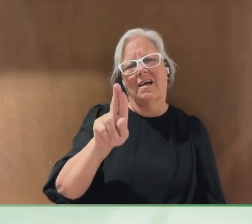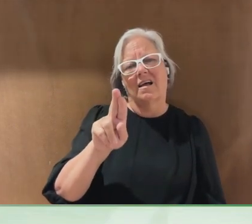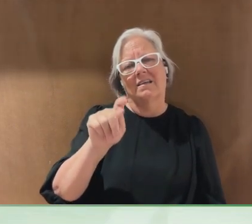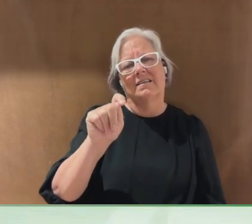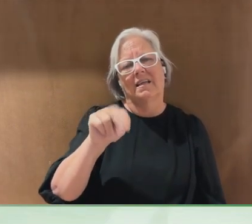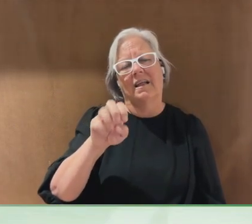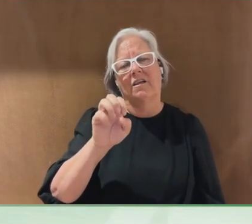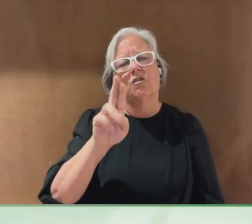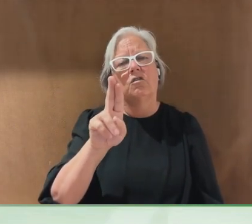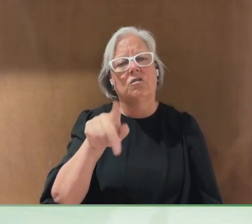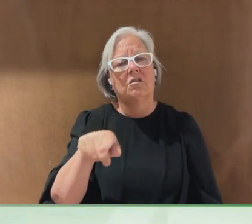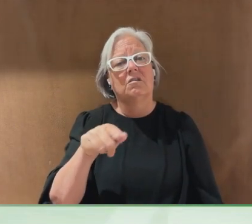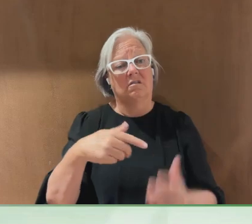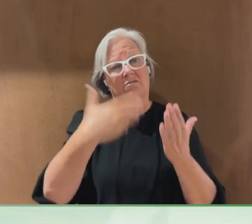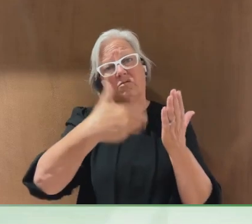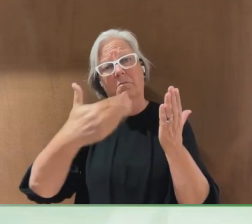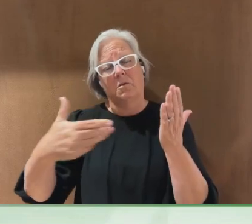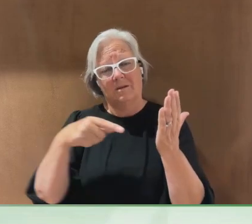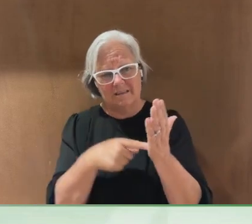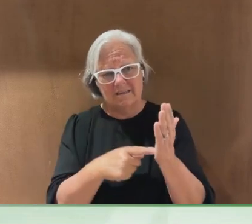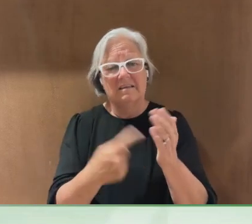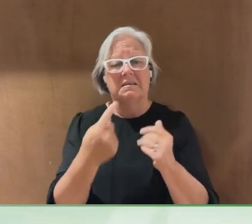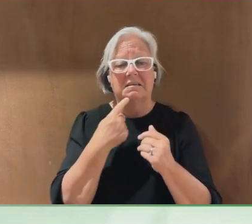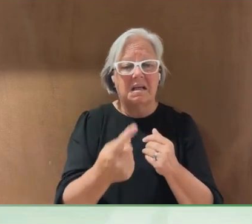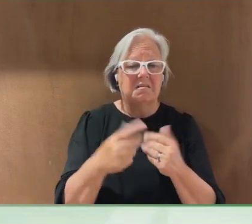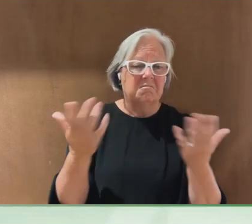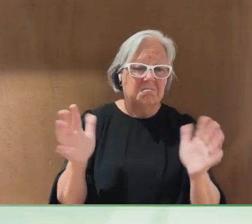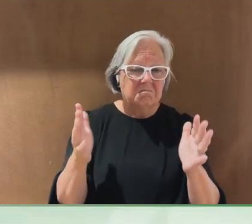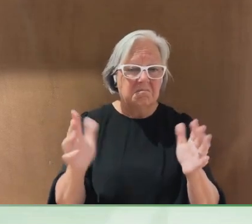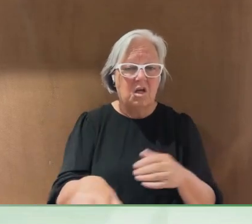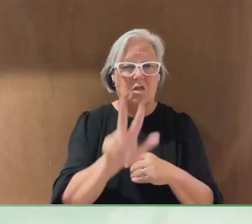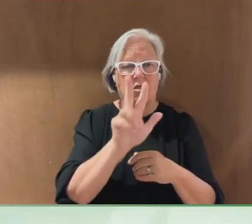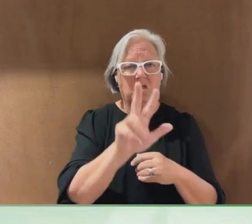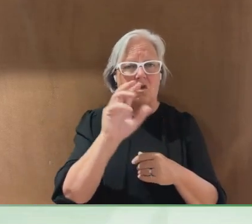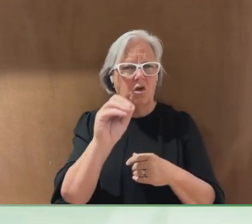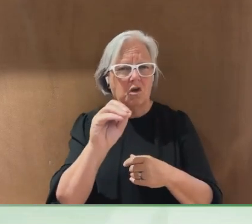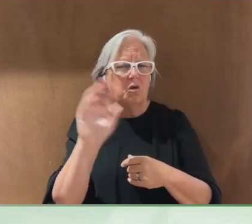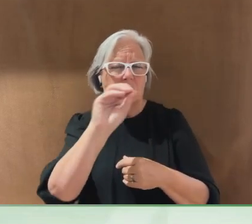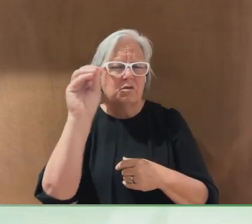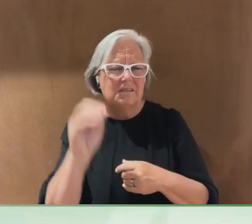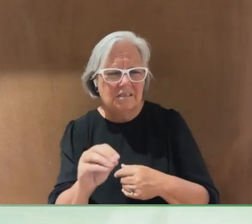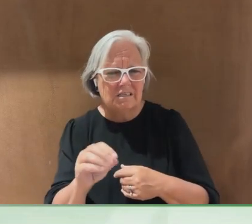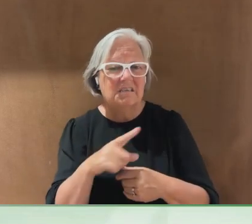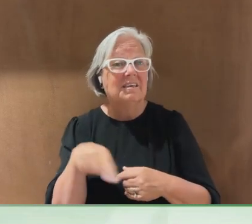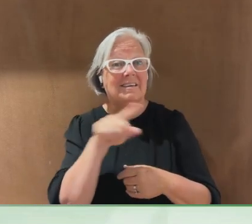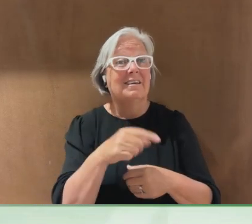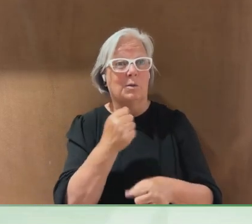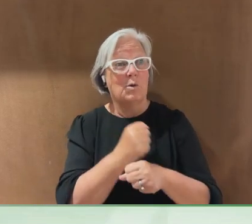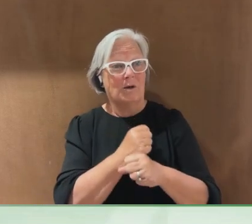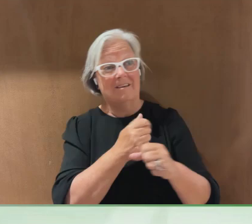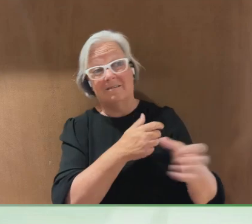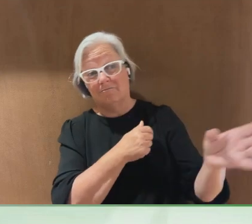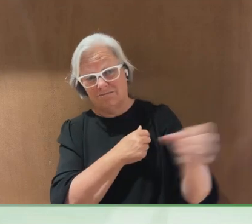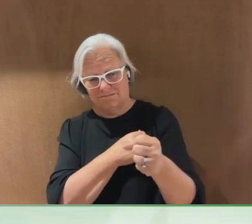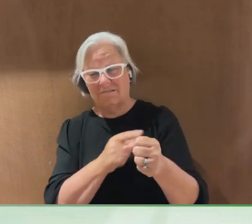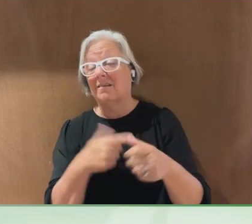business community leave within 3 months. This process isn't working for anyone. So maybe we can rally support around this in a positive way,